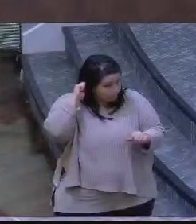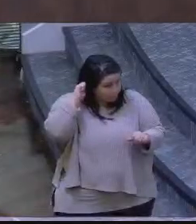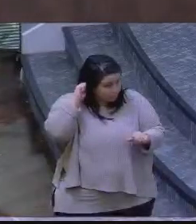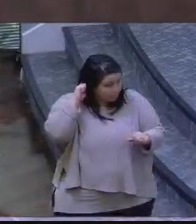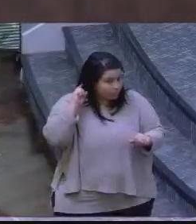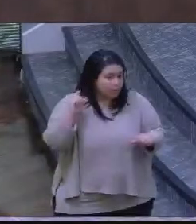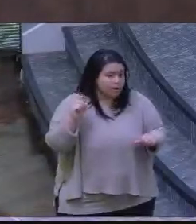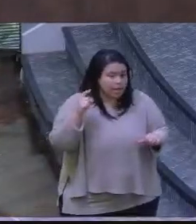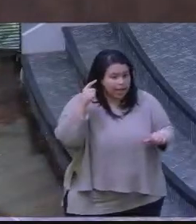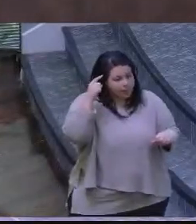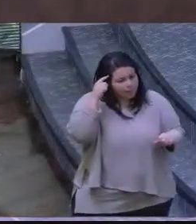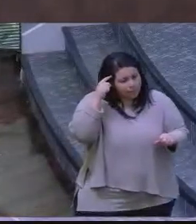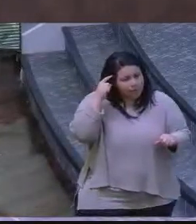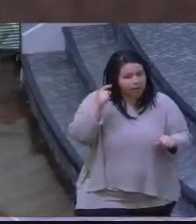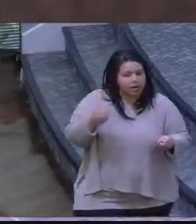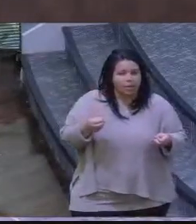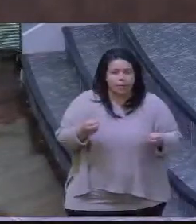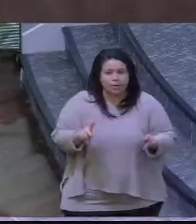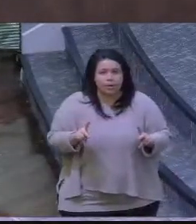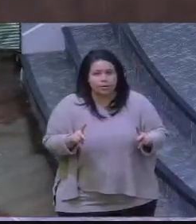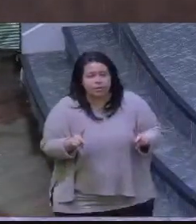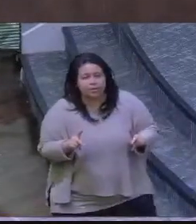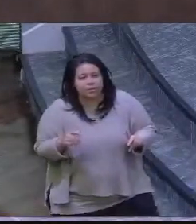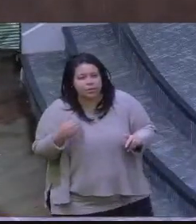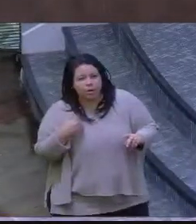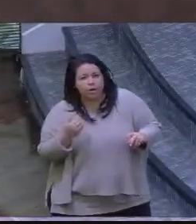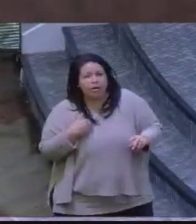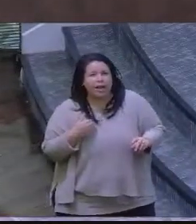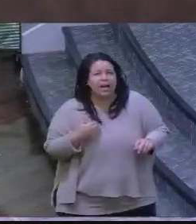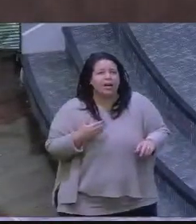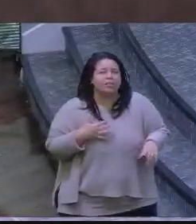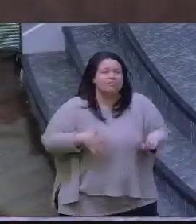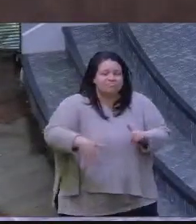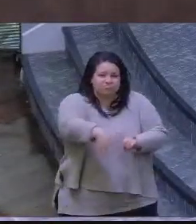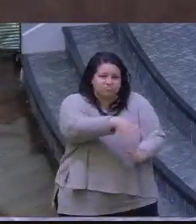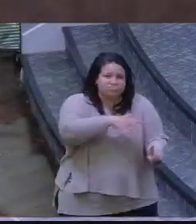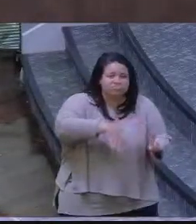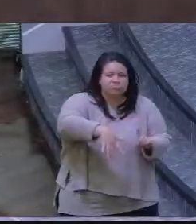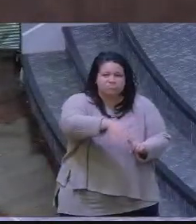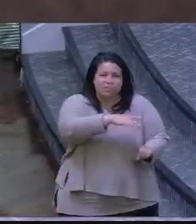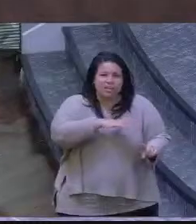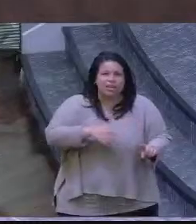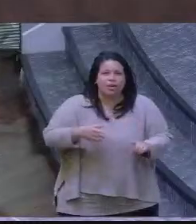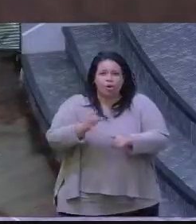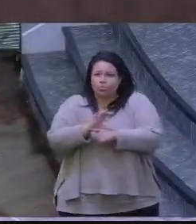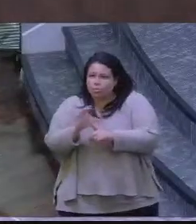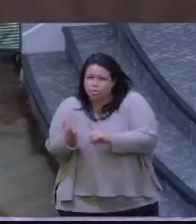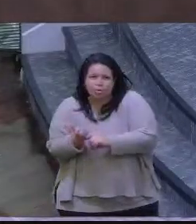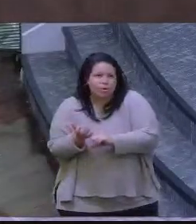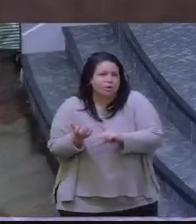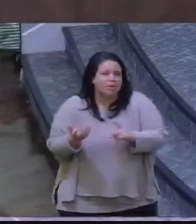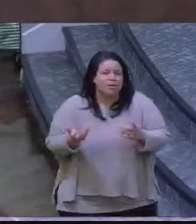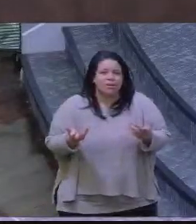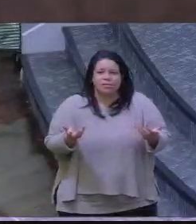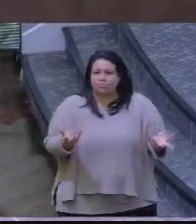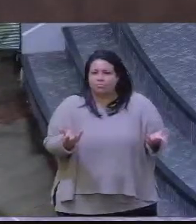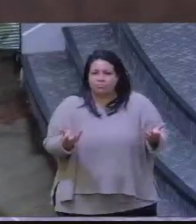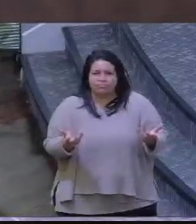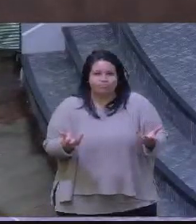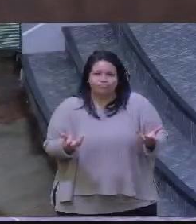are some opportunities around climate and culture that we are just not going to be able